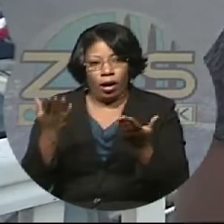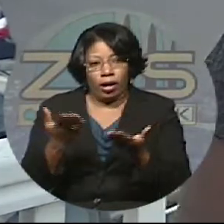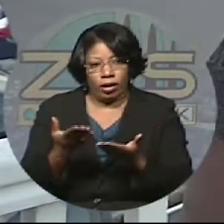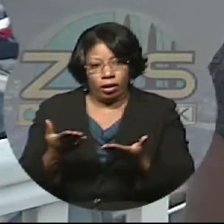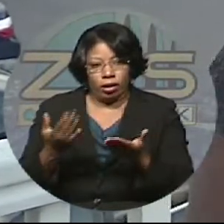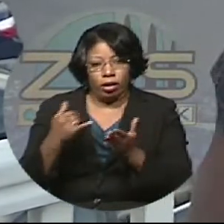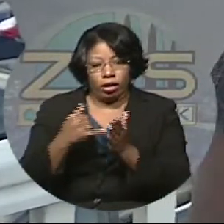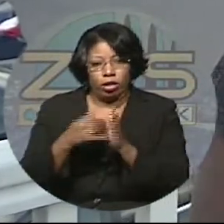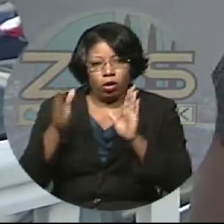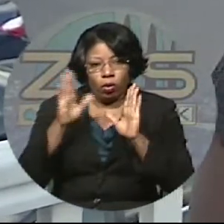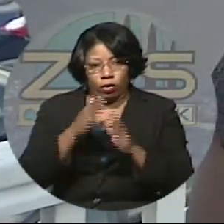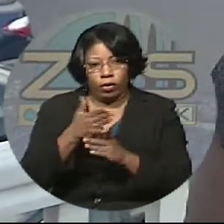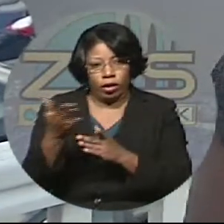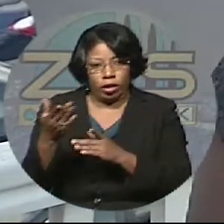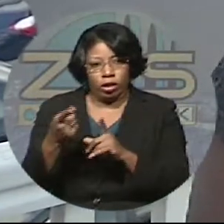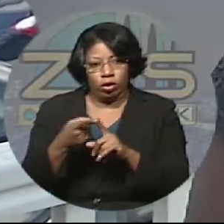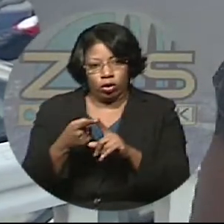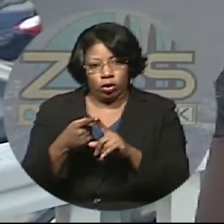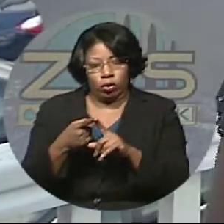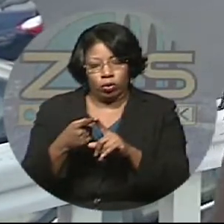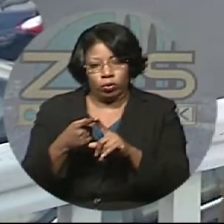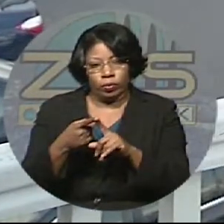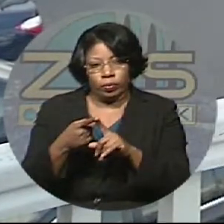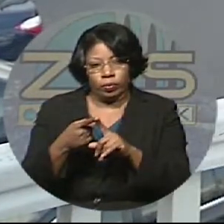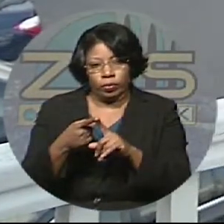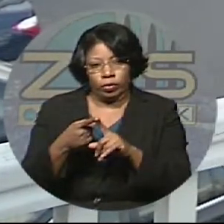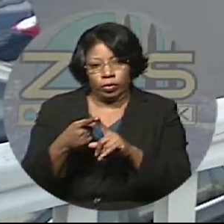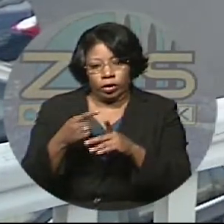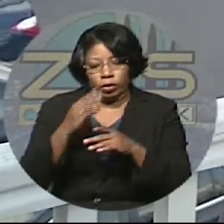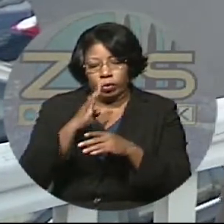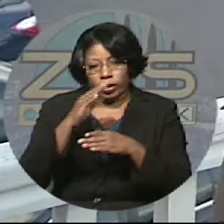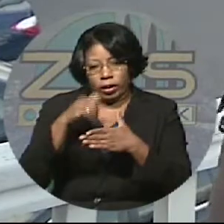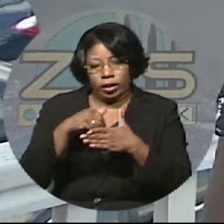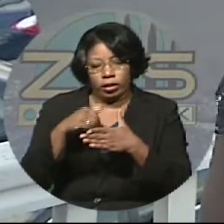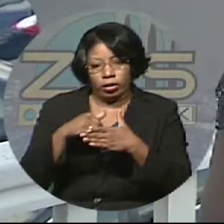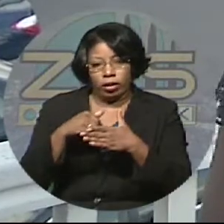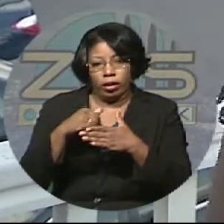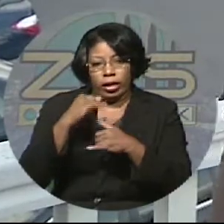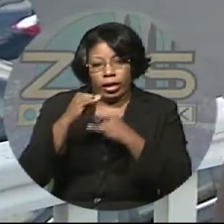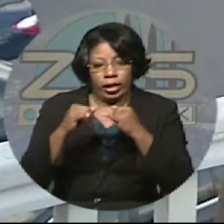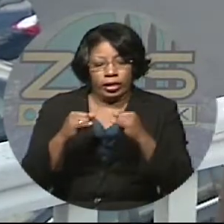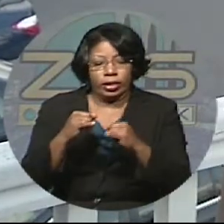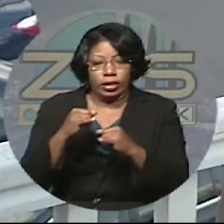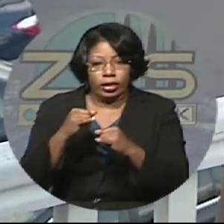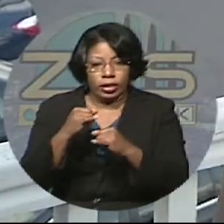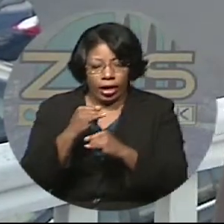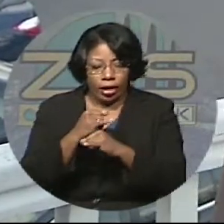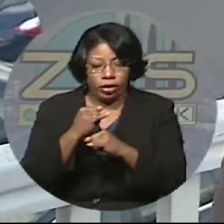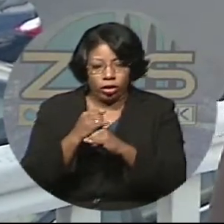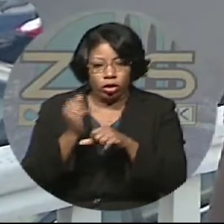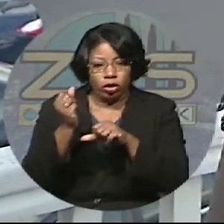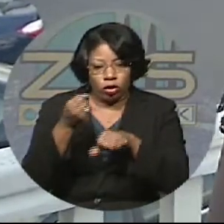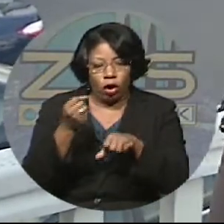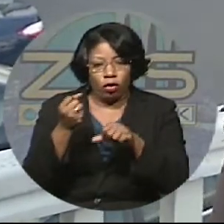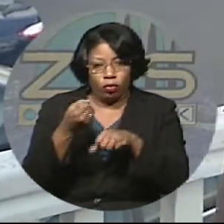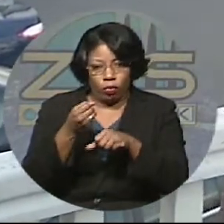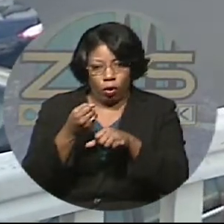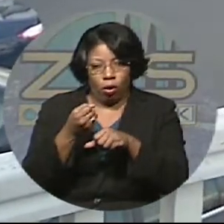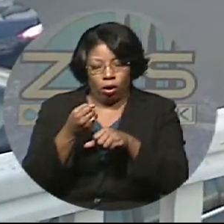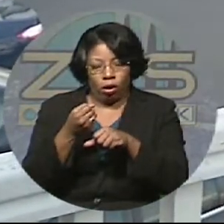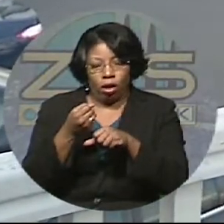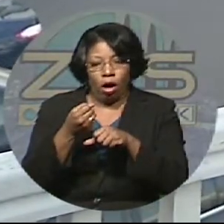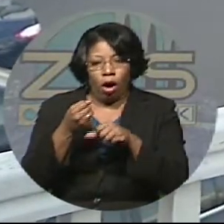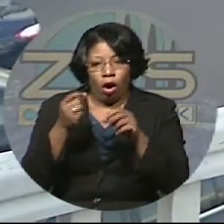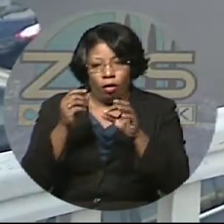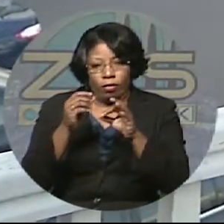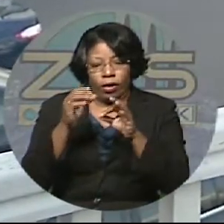It's a wonderful thing to have been inducted into the International Softball Hall of Fame. And I am just so thankful for the opportunity